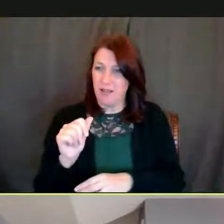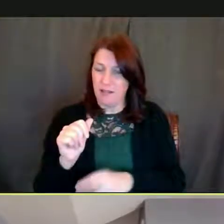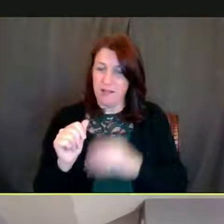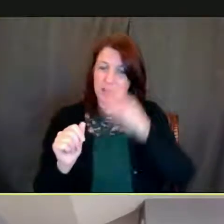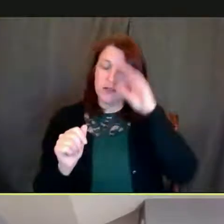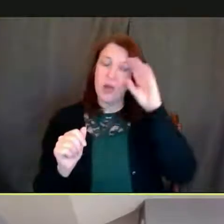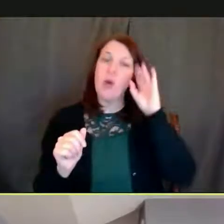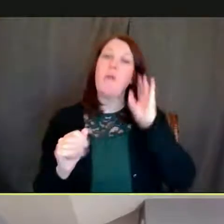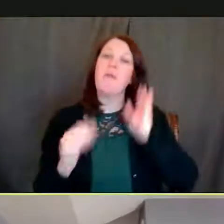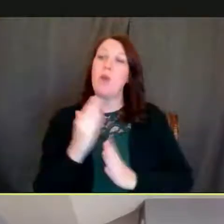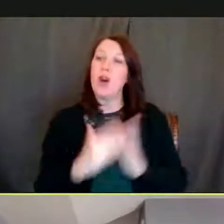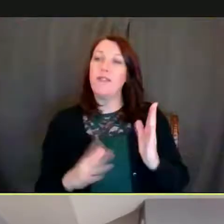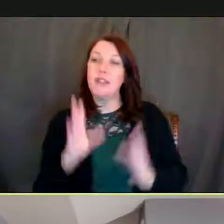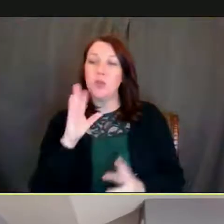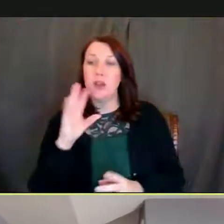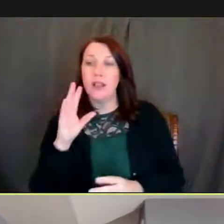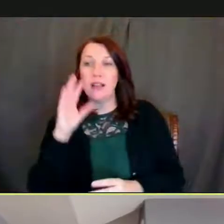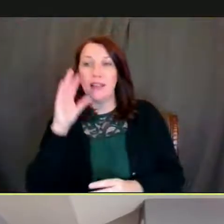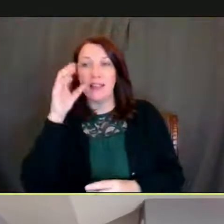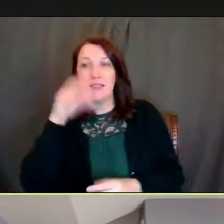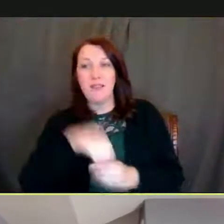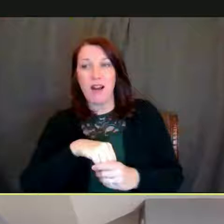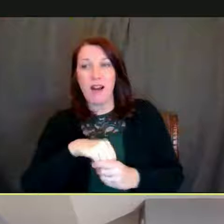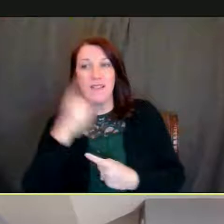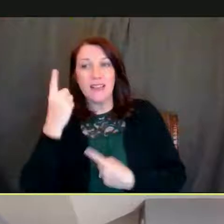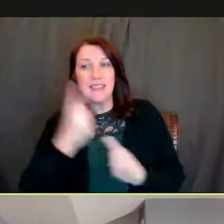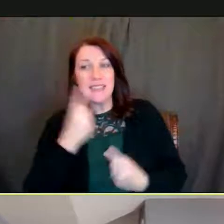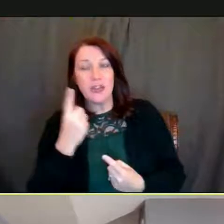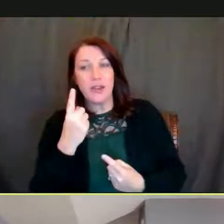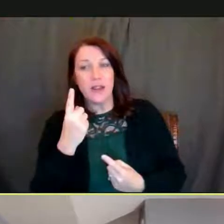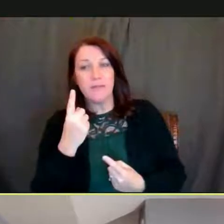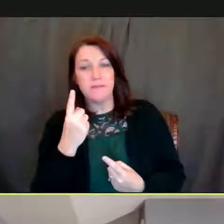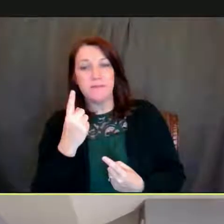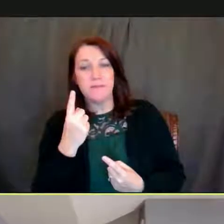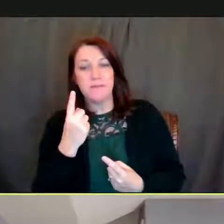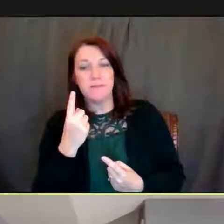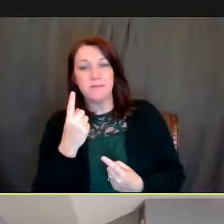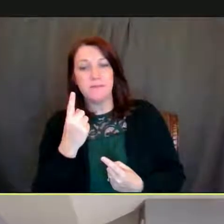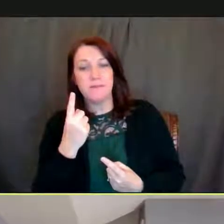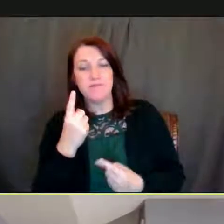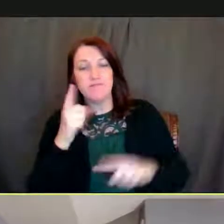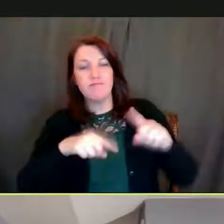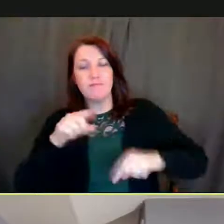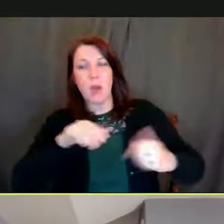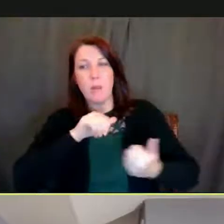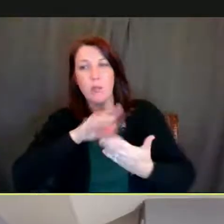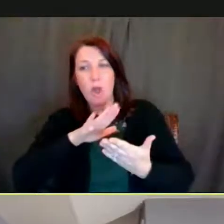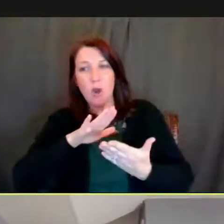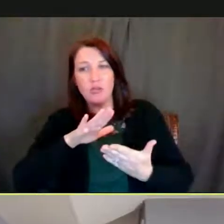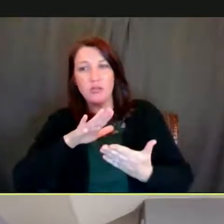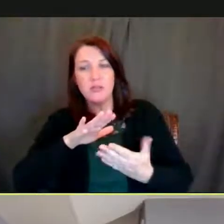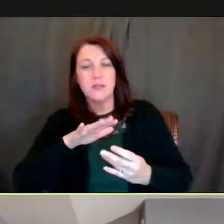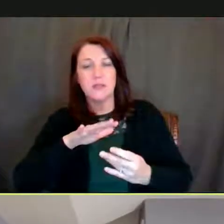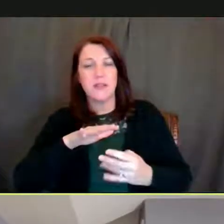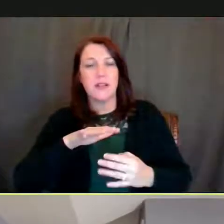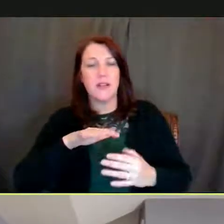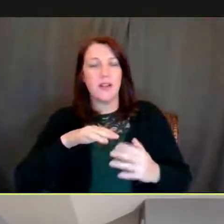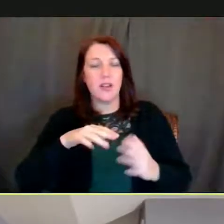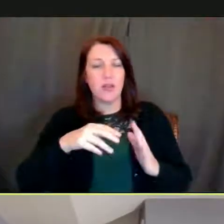of this will sort of involve considering, I think various approaches for how to sort of cite and